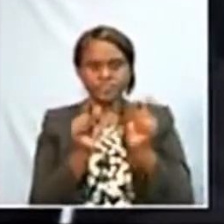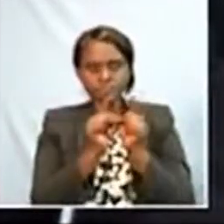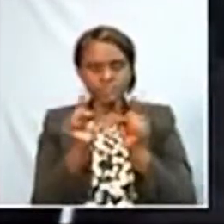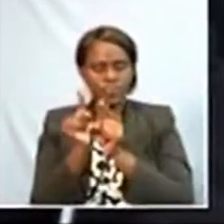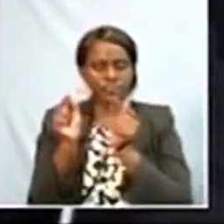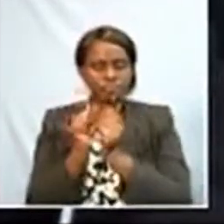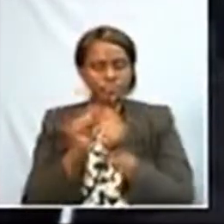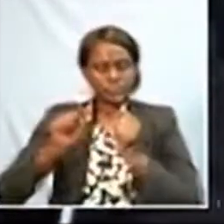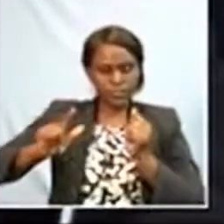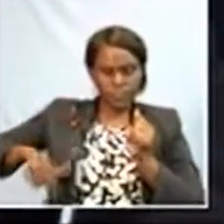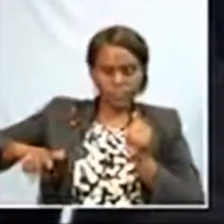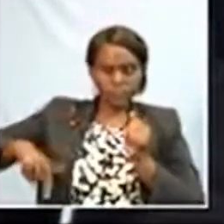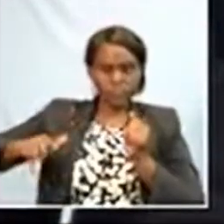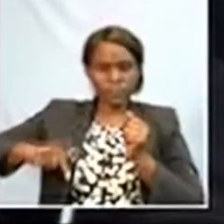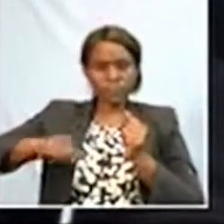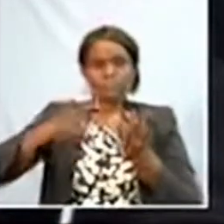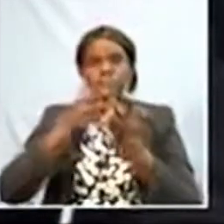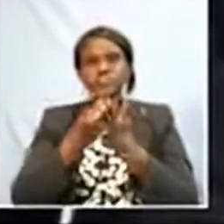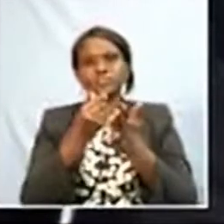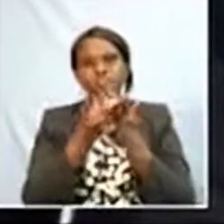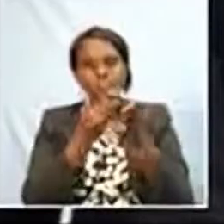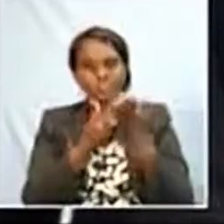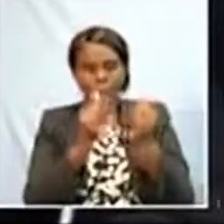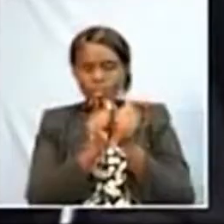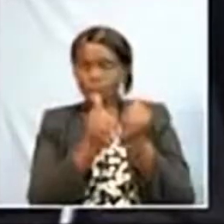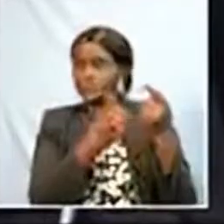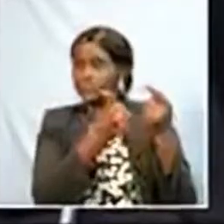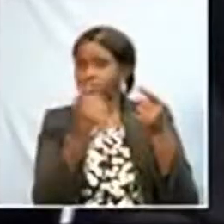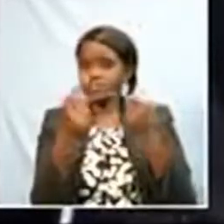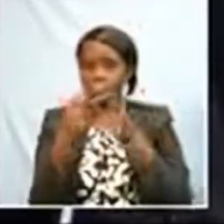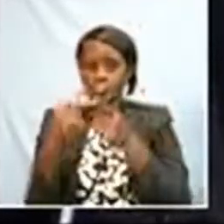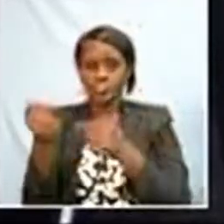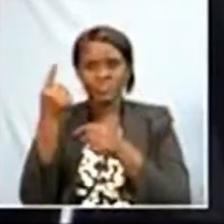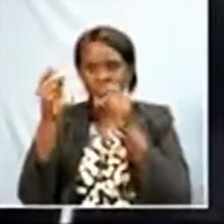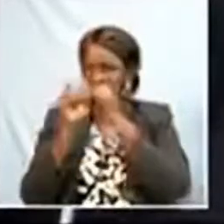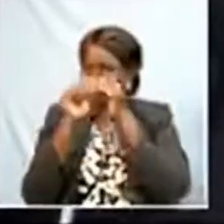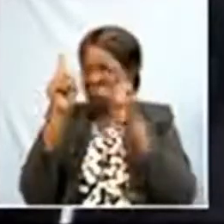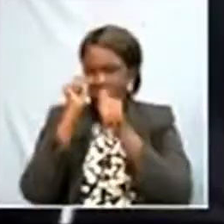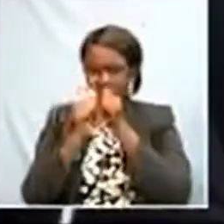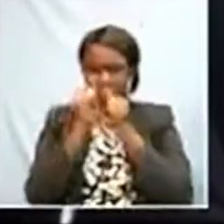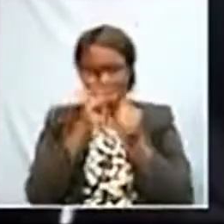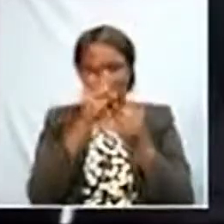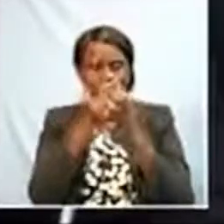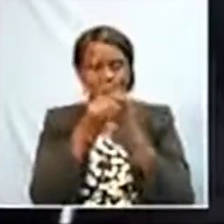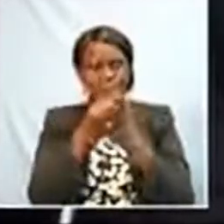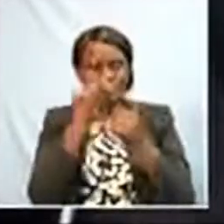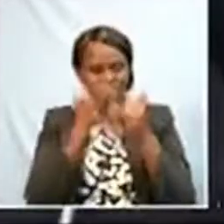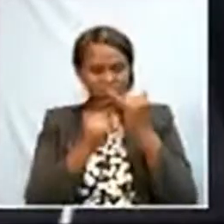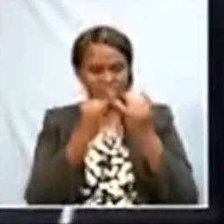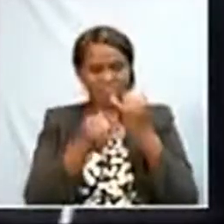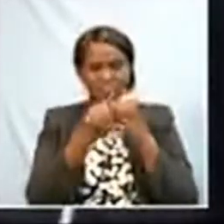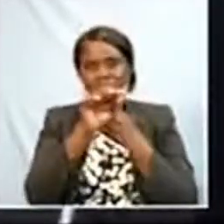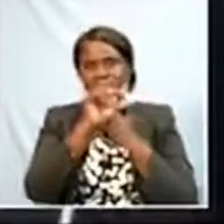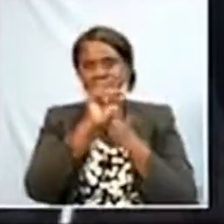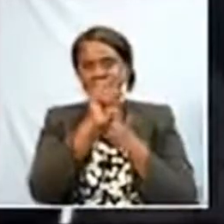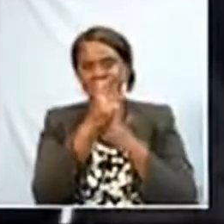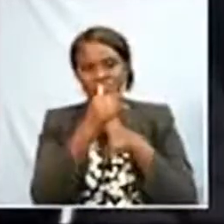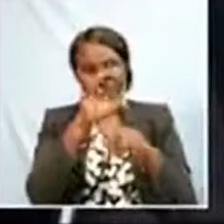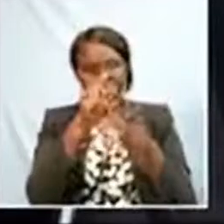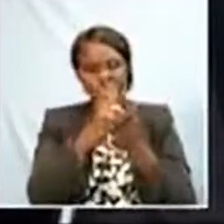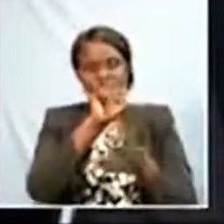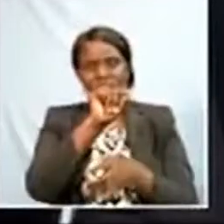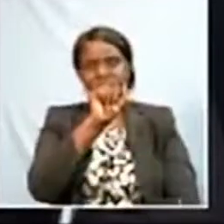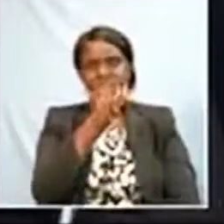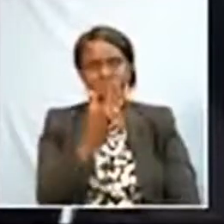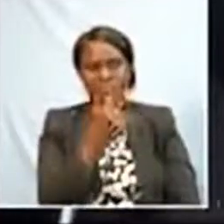delayed funding and so on. One wonders because the funds by end of 2023 or the